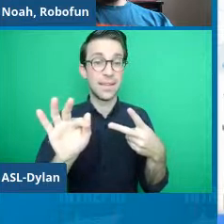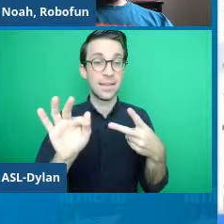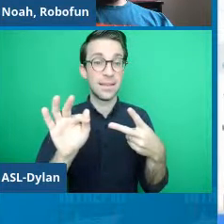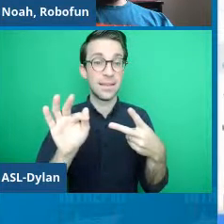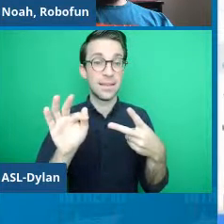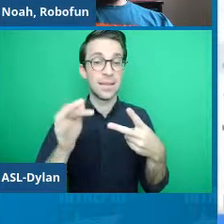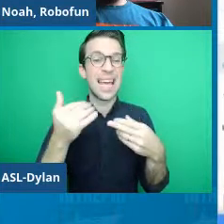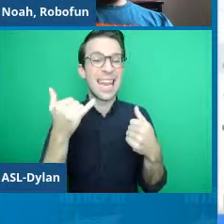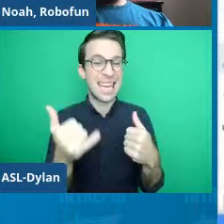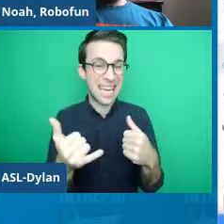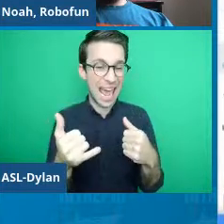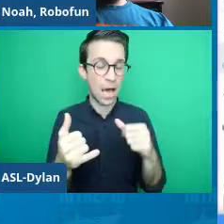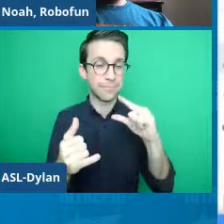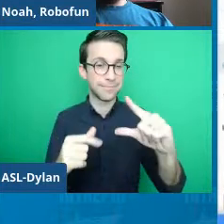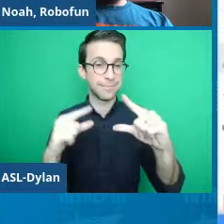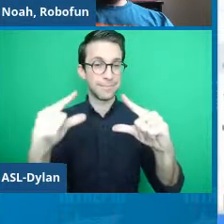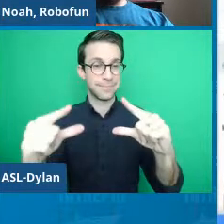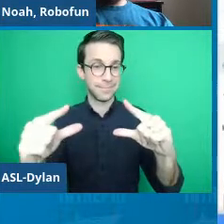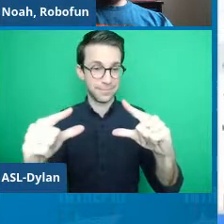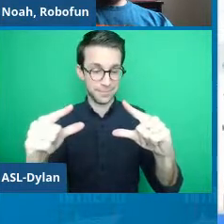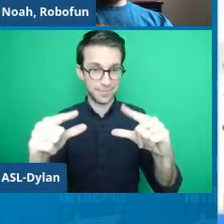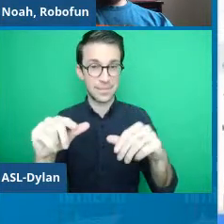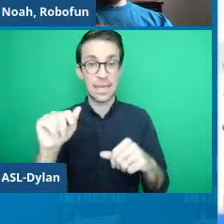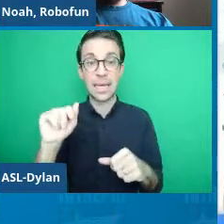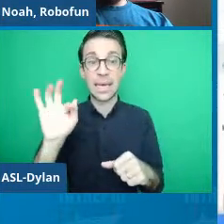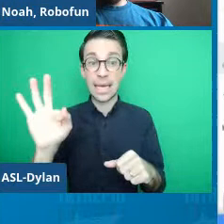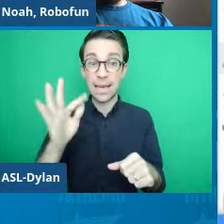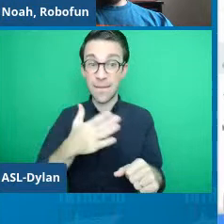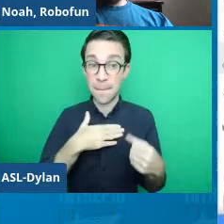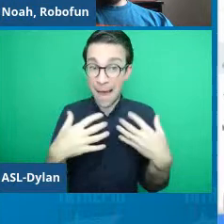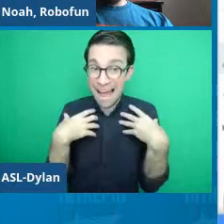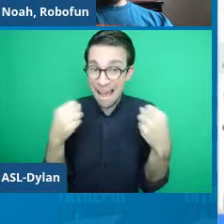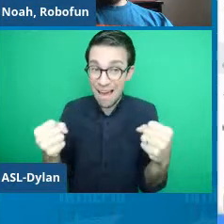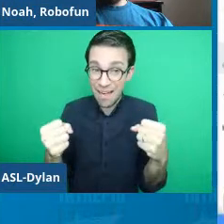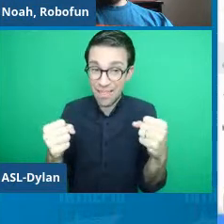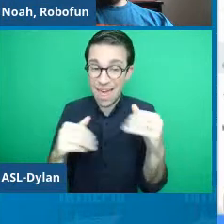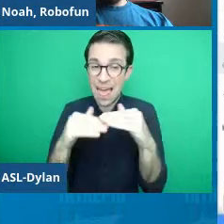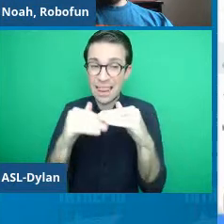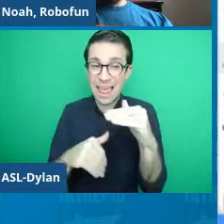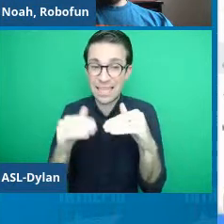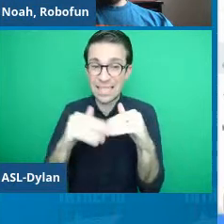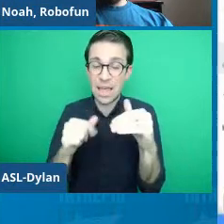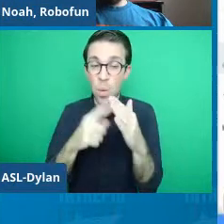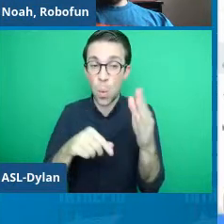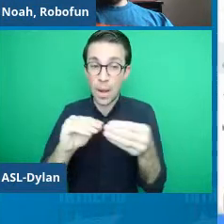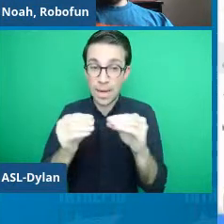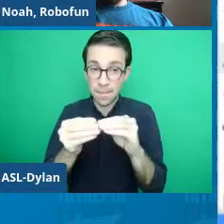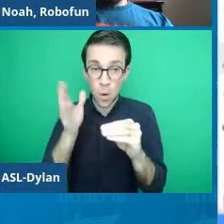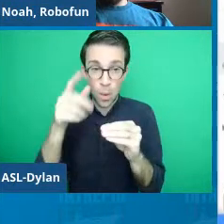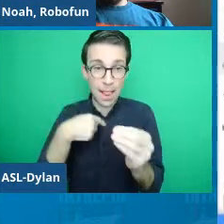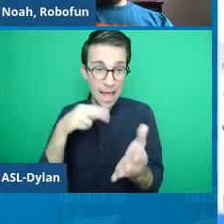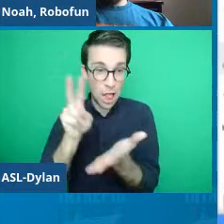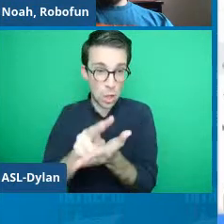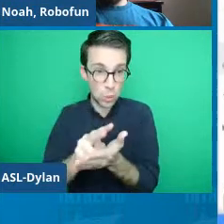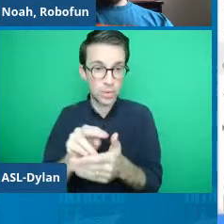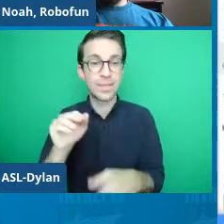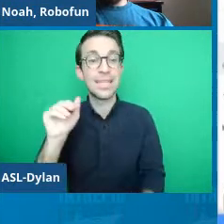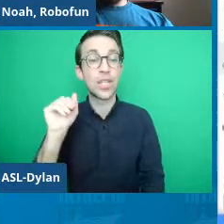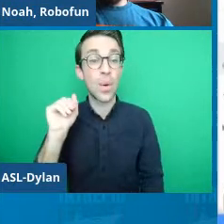here's where we bring in the greater less than. If ever my health is less than what number will I lose? My health is less than